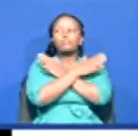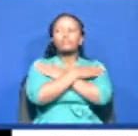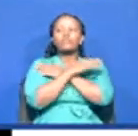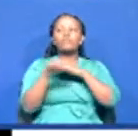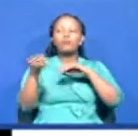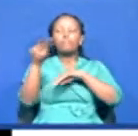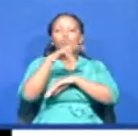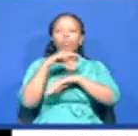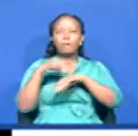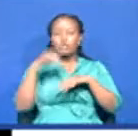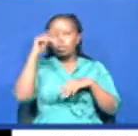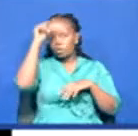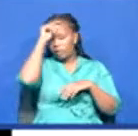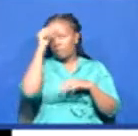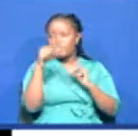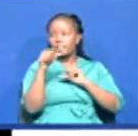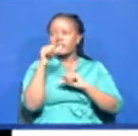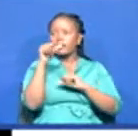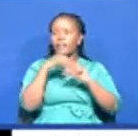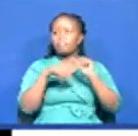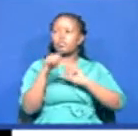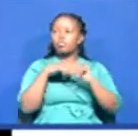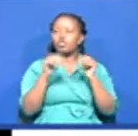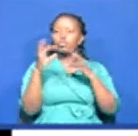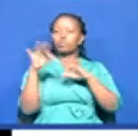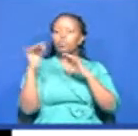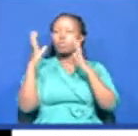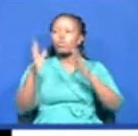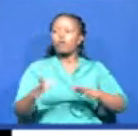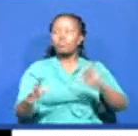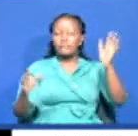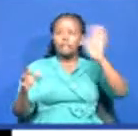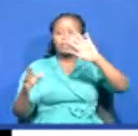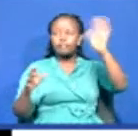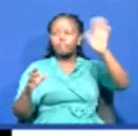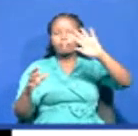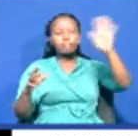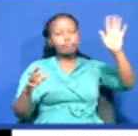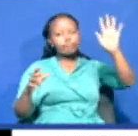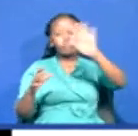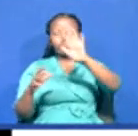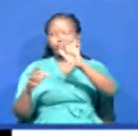Administration officers. I think they are, you can wave wherever you are. Thank you.